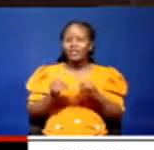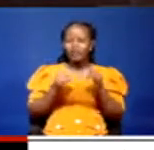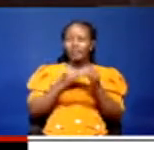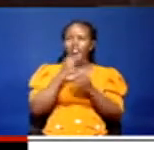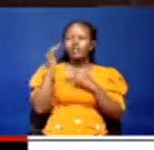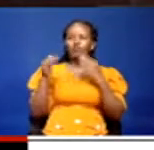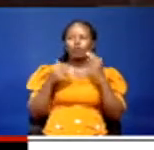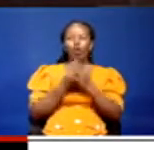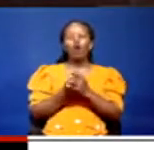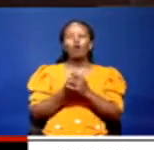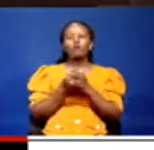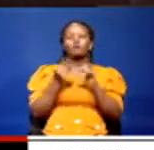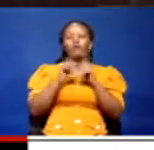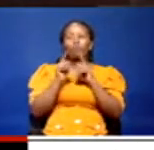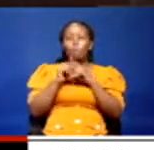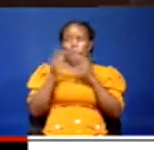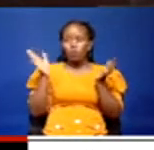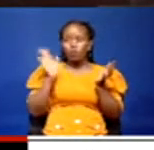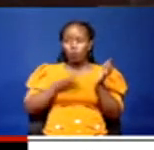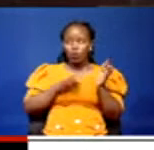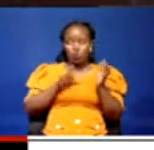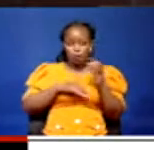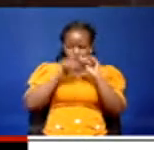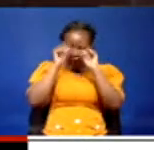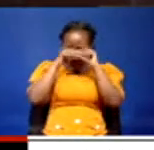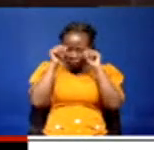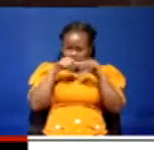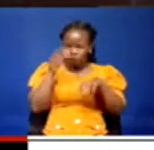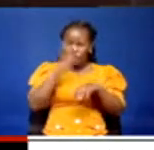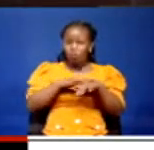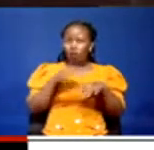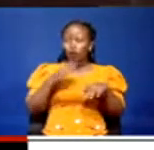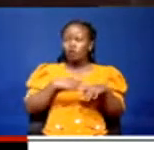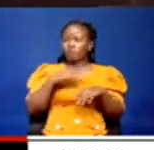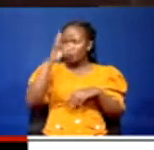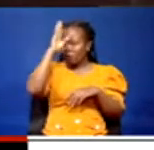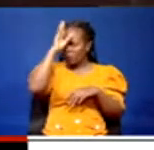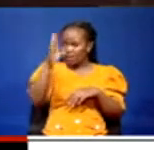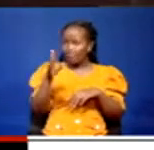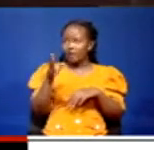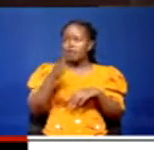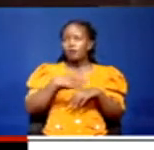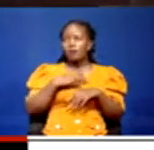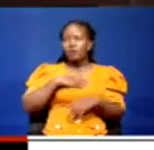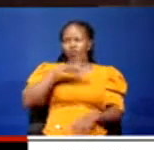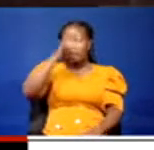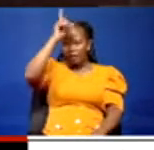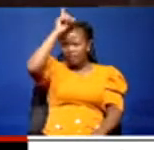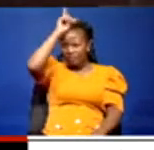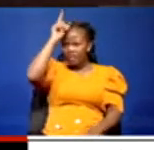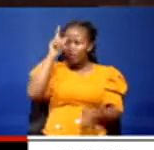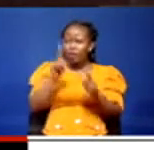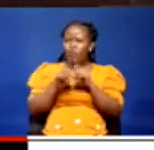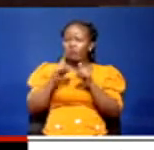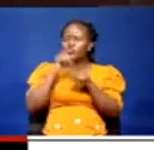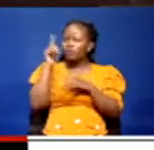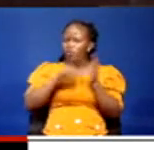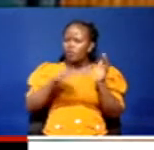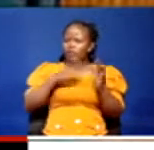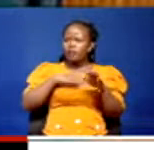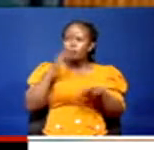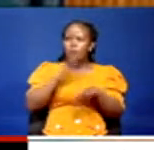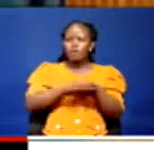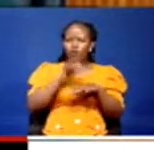And Mother calls me on Sunday. I was in my upcountry home. And she says, Rehab, I got your letter and I'm